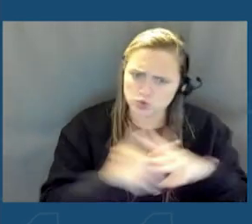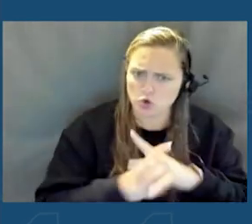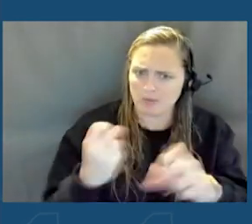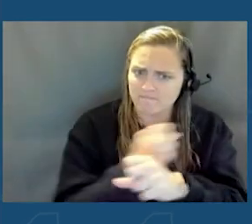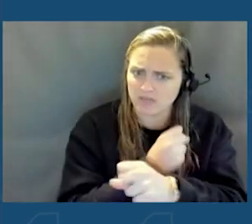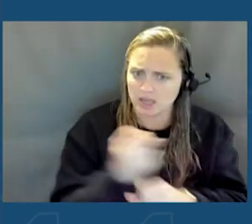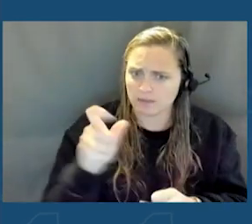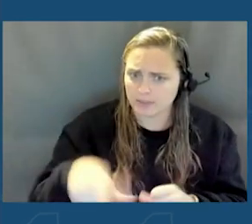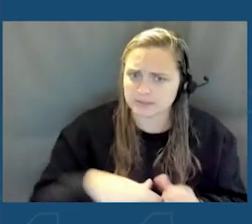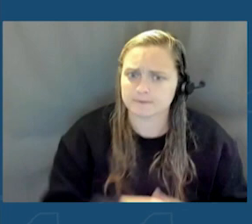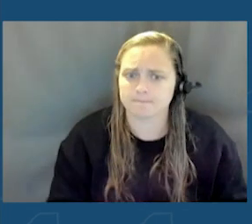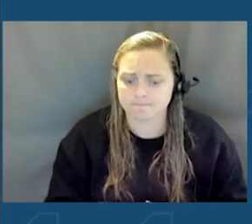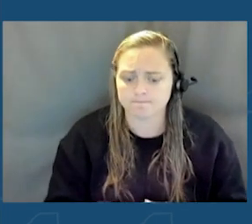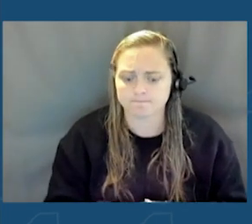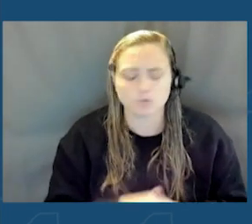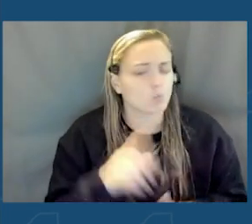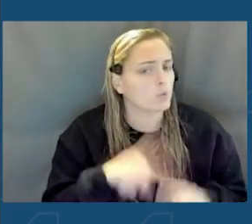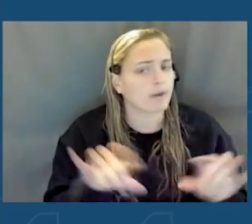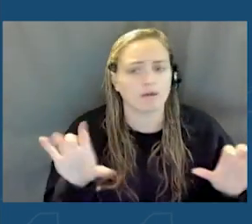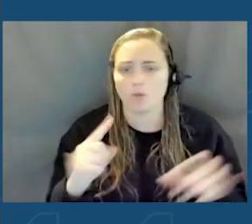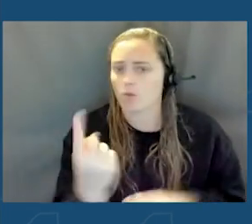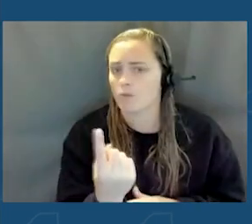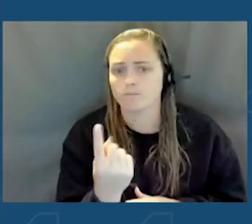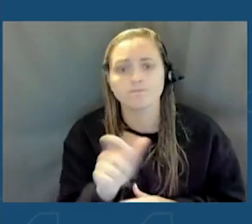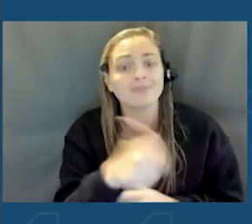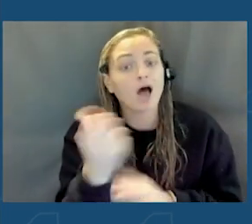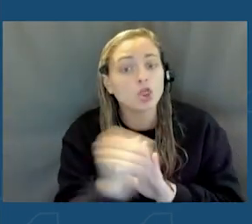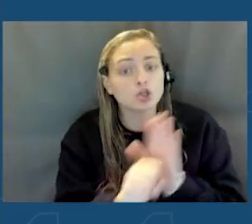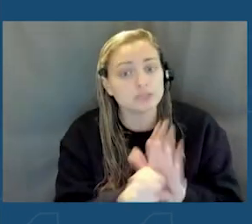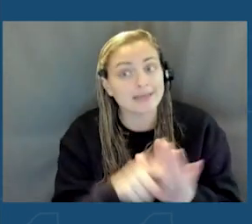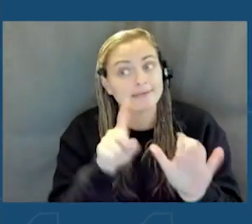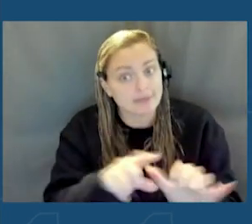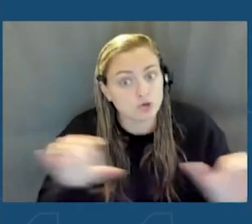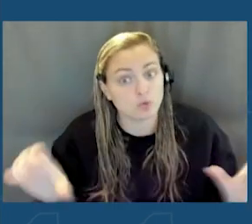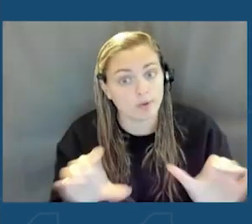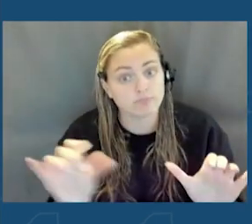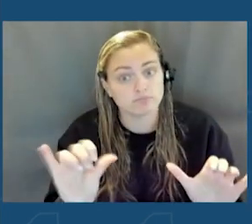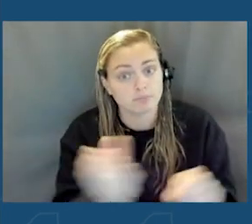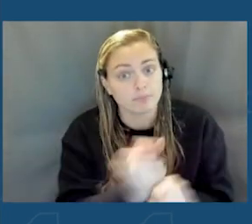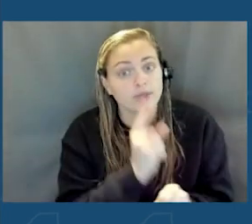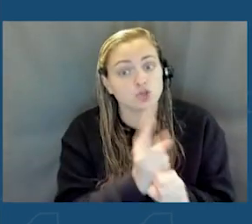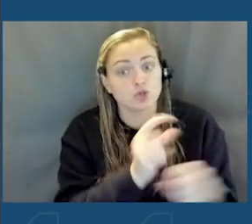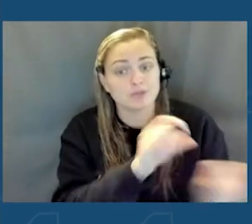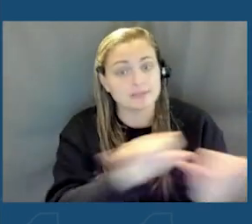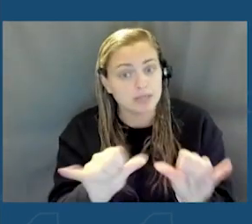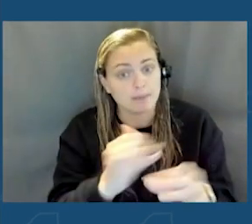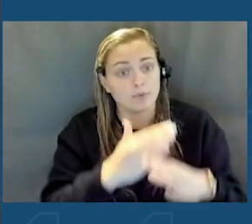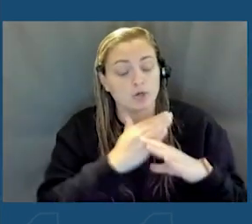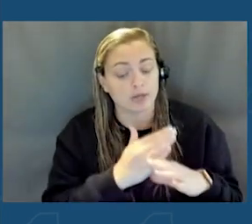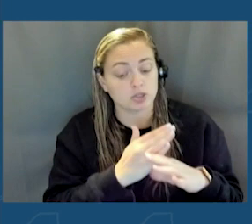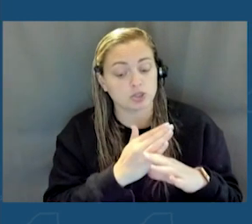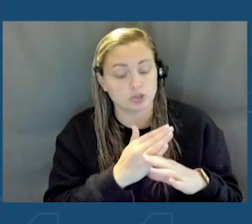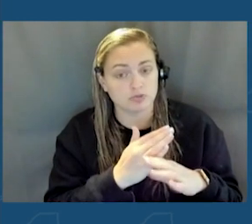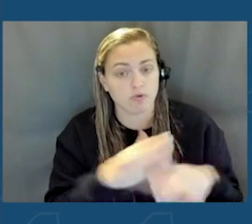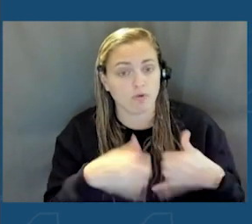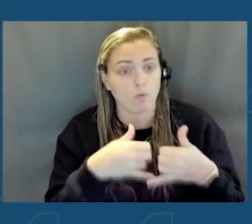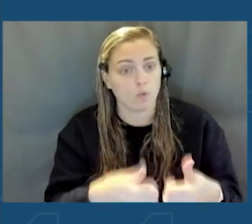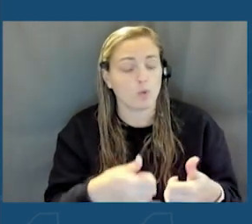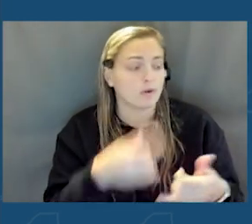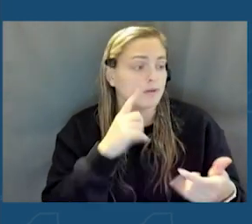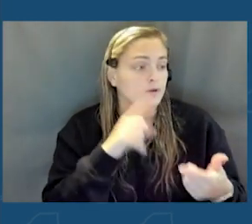we can't do this alone. Our other states need to be proactive in ensuring that the same protections are awarded to service